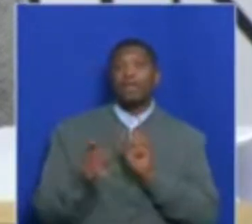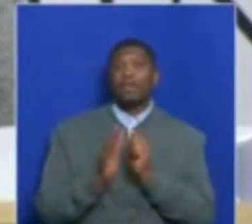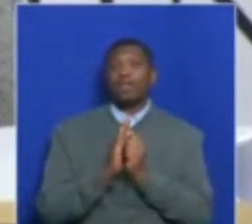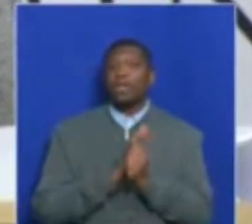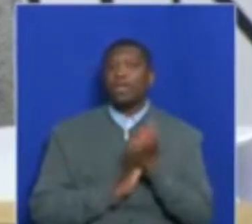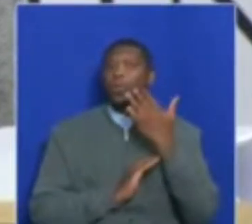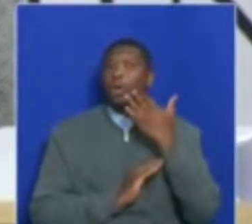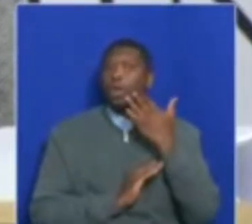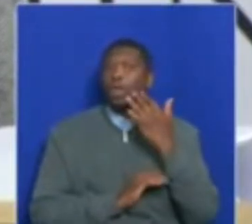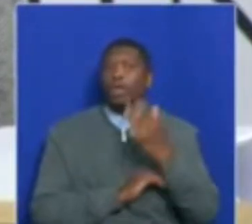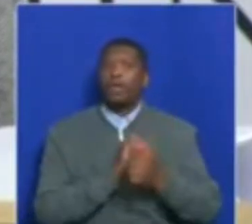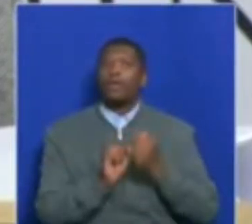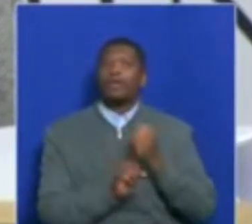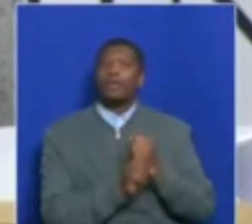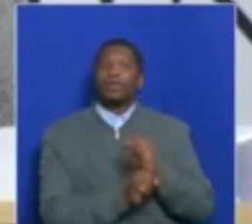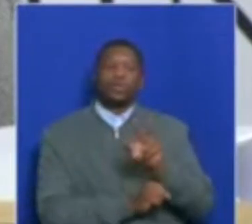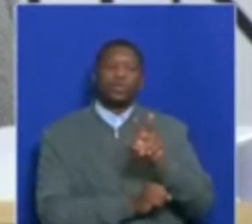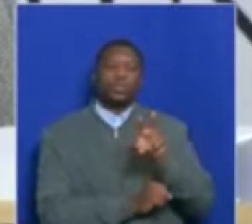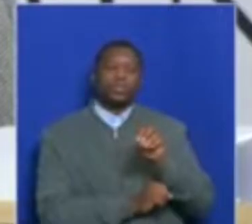2023.